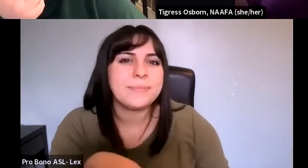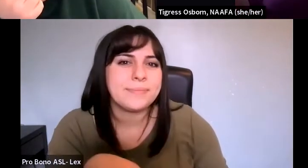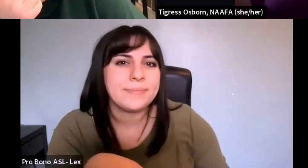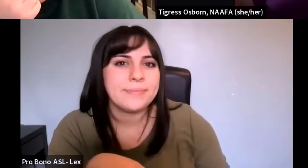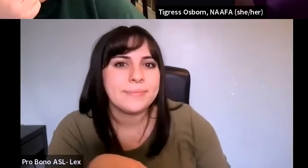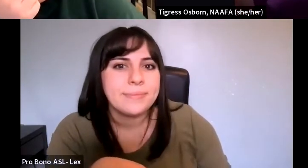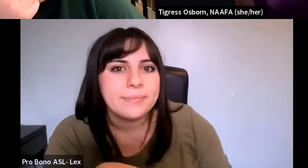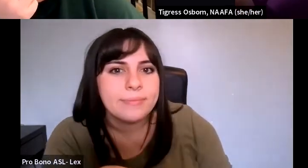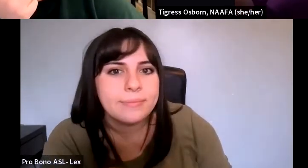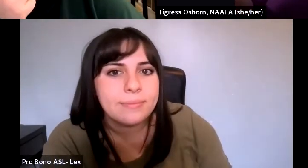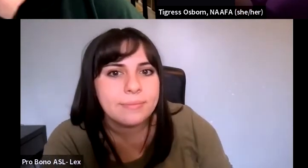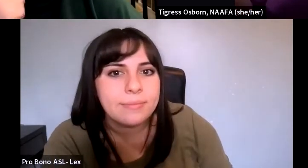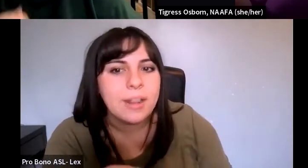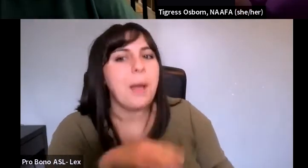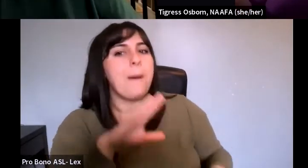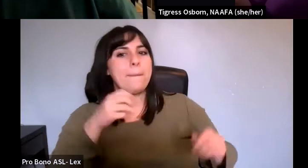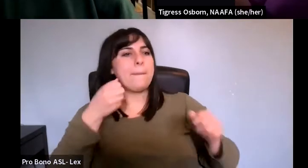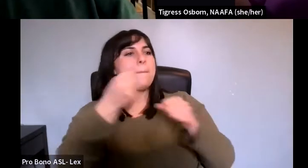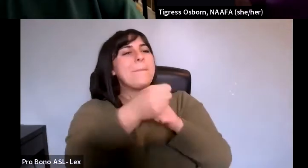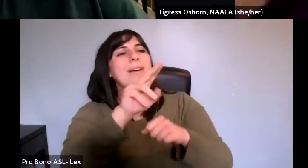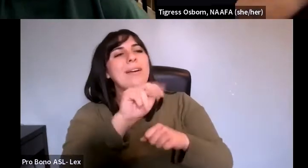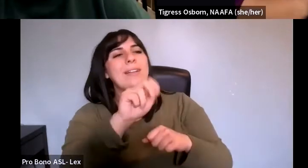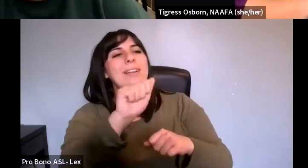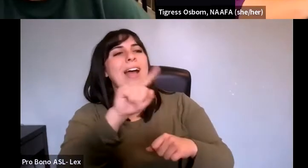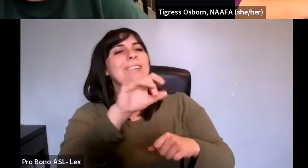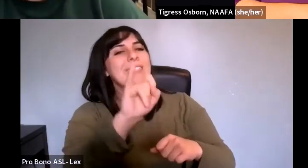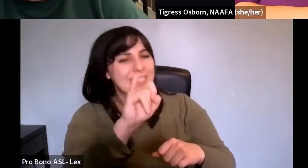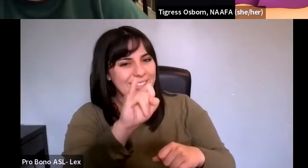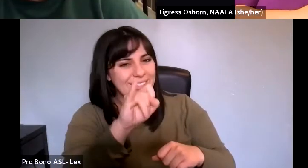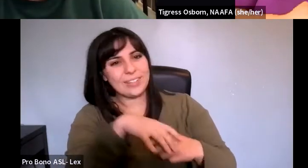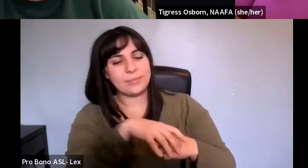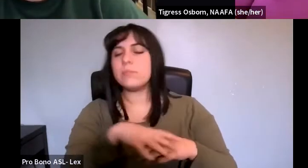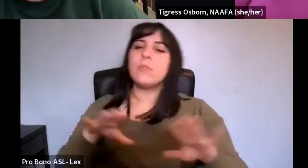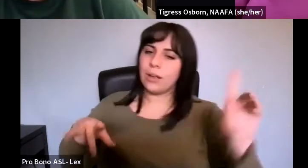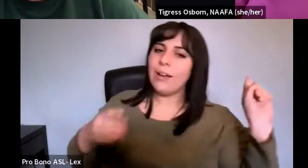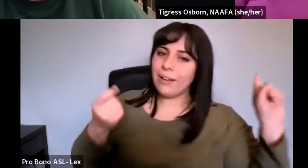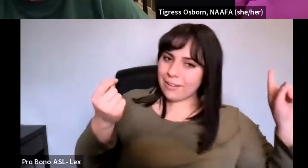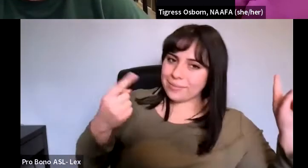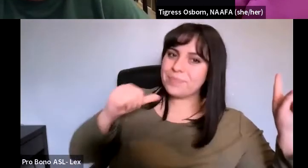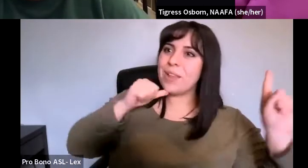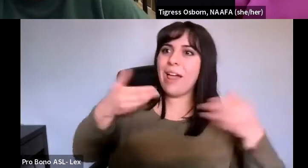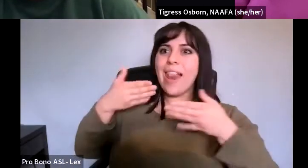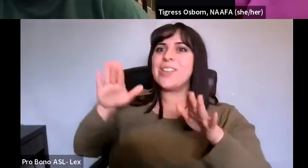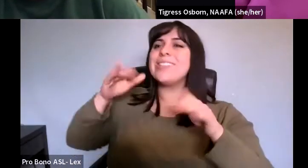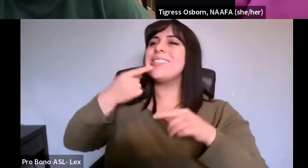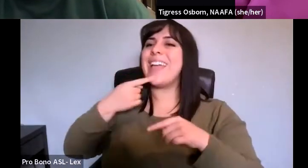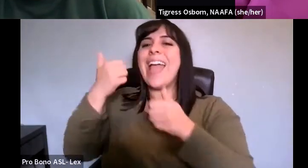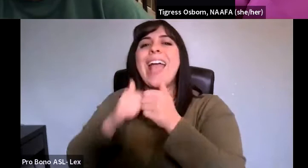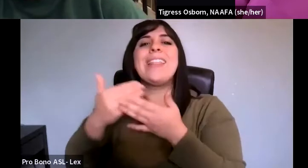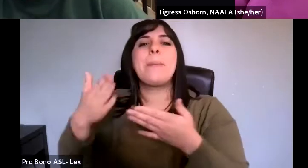Y'all can see it. I was not allowed to say anything bad about Nazis in the book. So this was my way